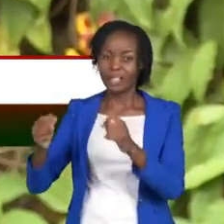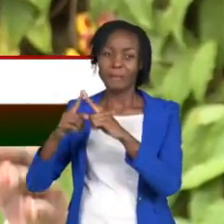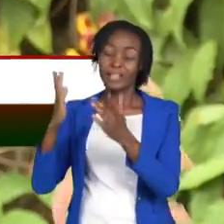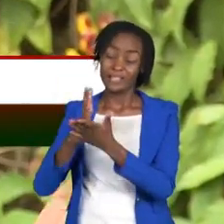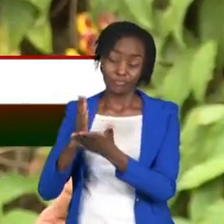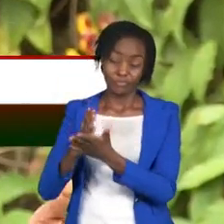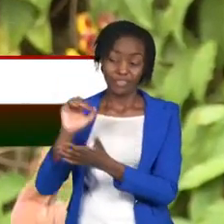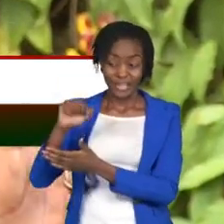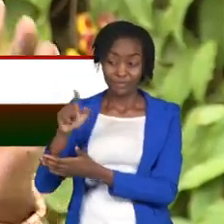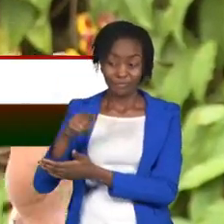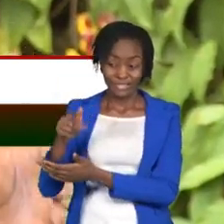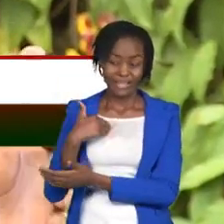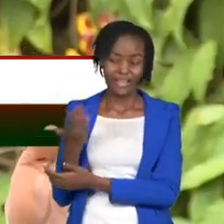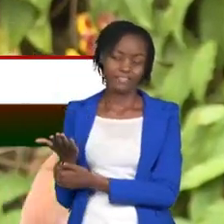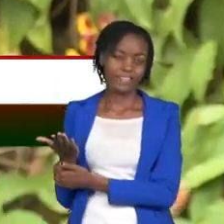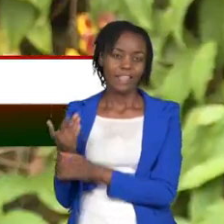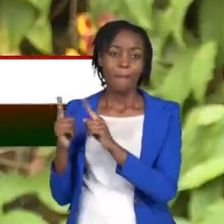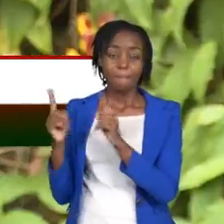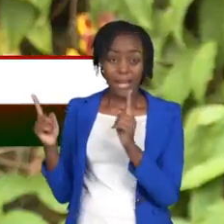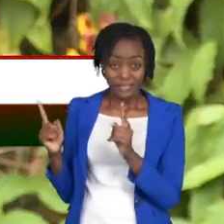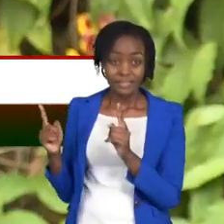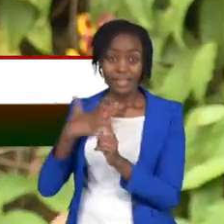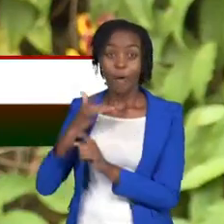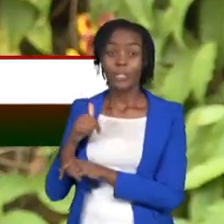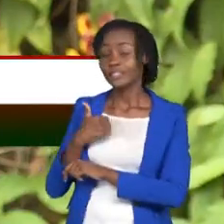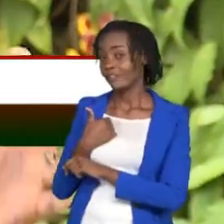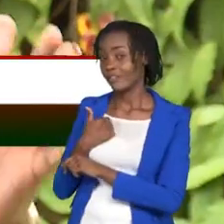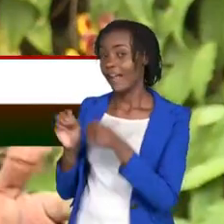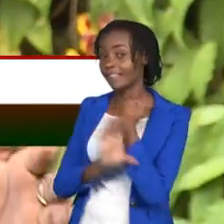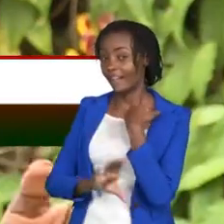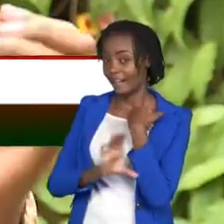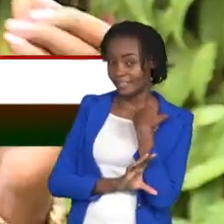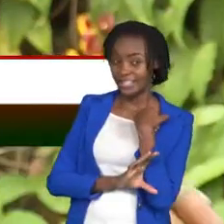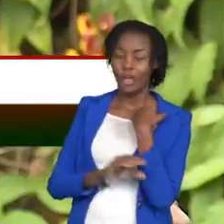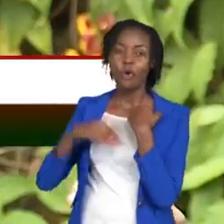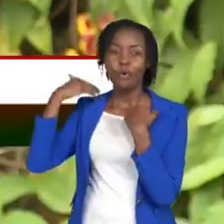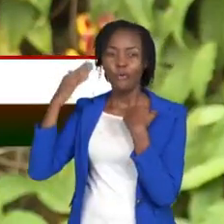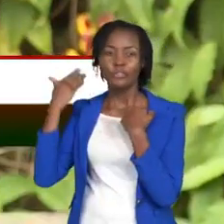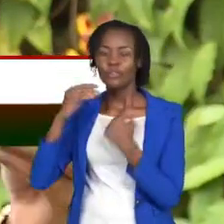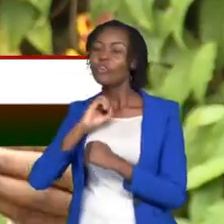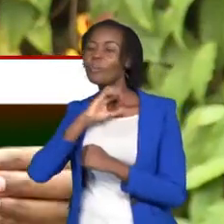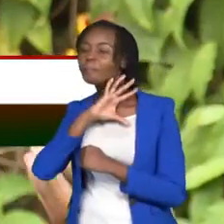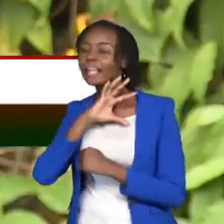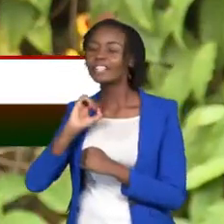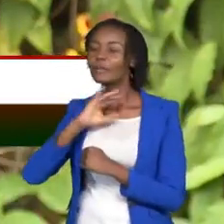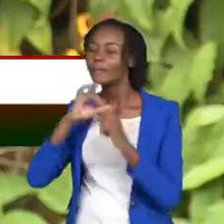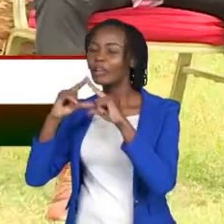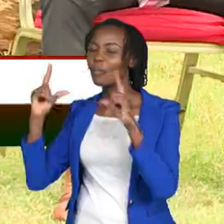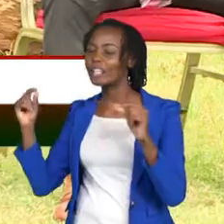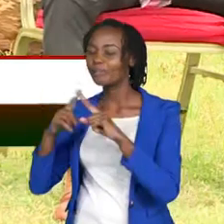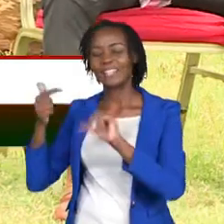that. But so far where we have reached as a country, we have seen we will continue complaining with words, that things will never